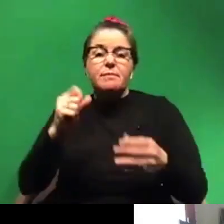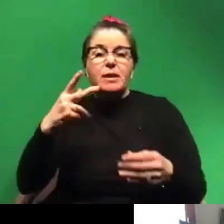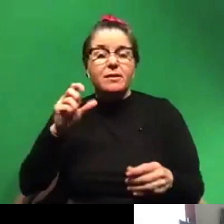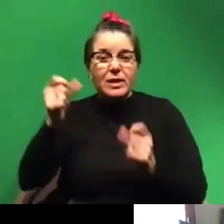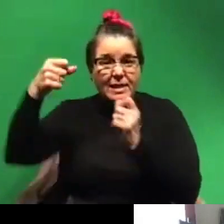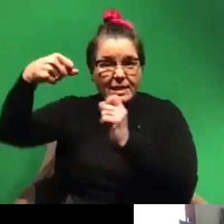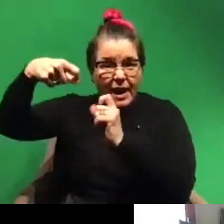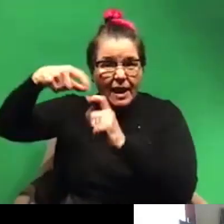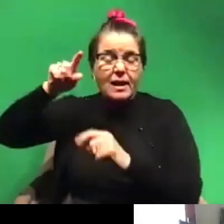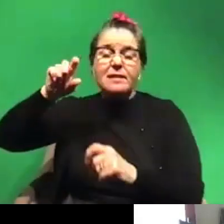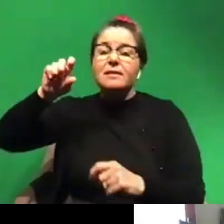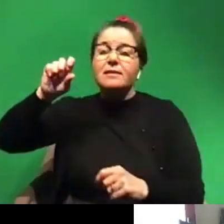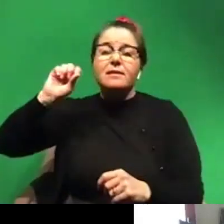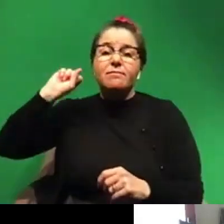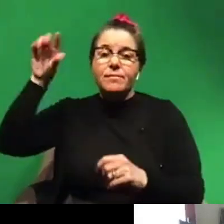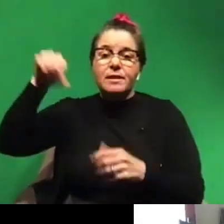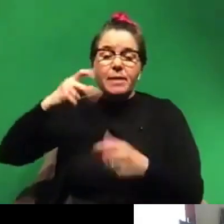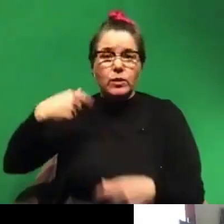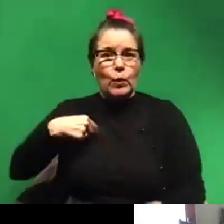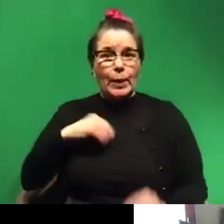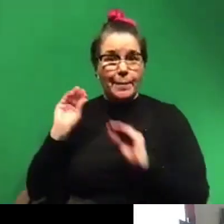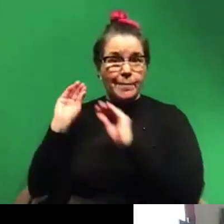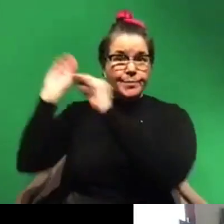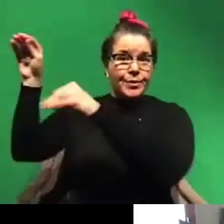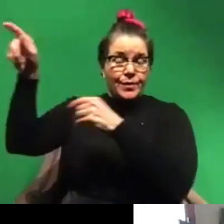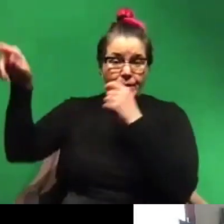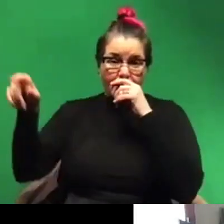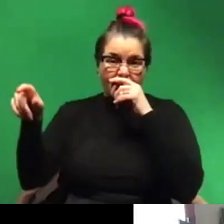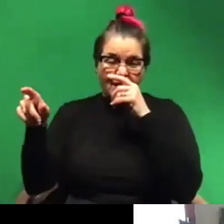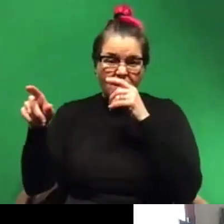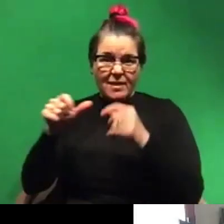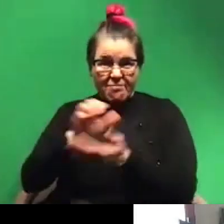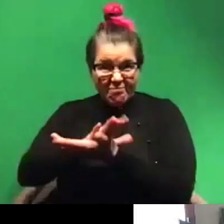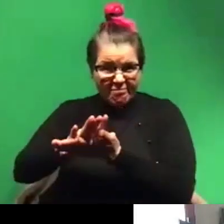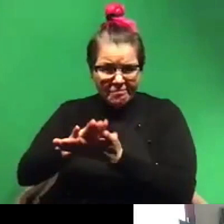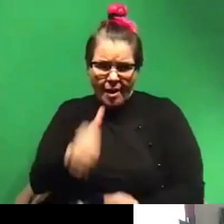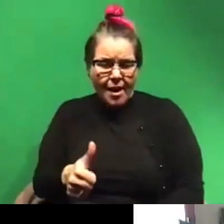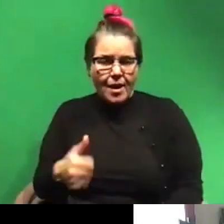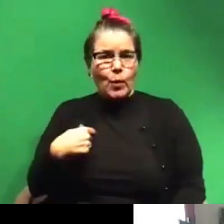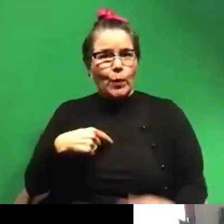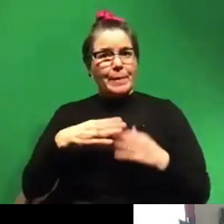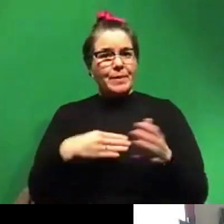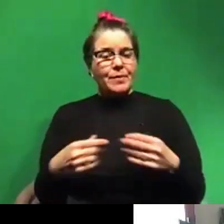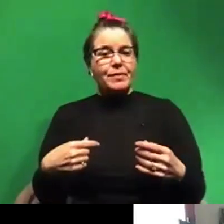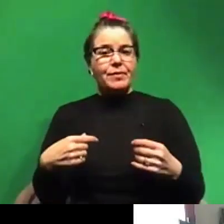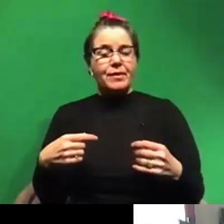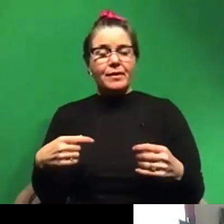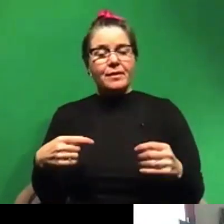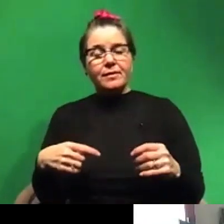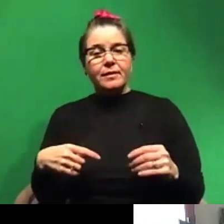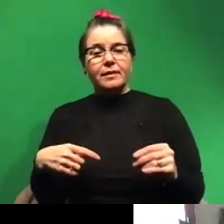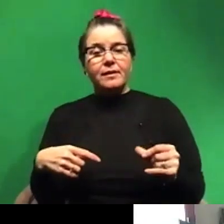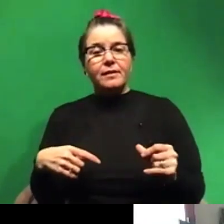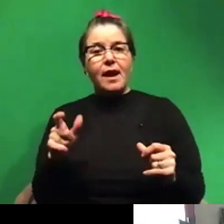we have out there are things that we put out there, and they're not sterile. We built them. They had to go through